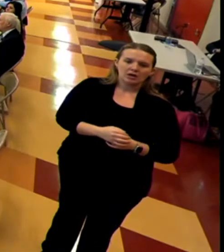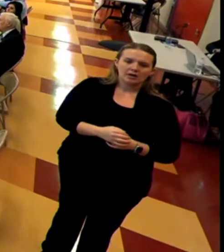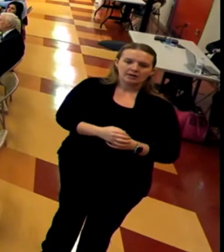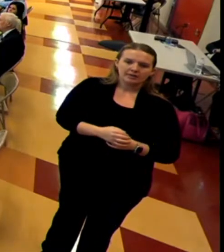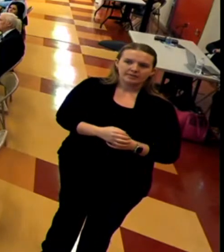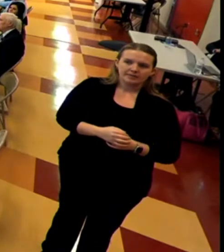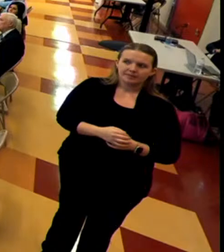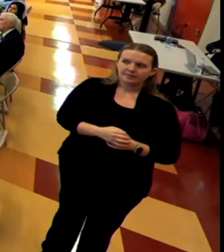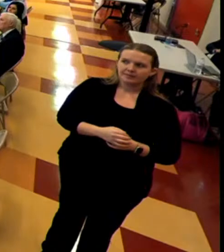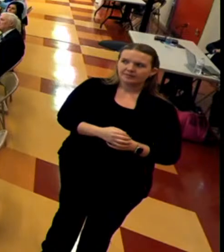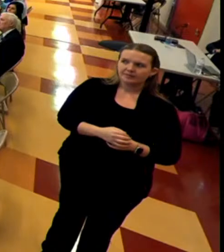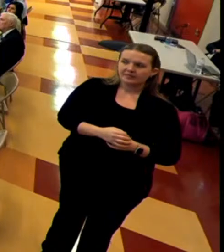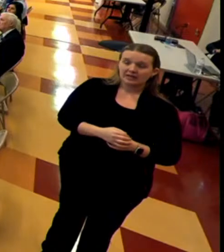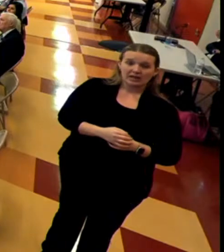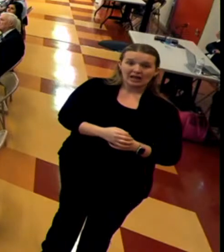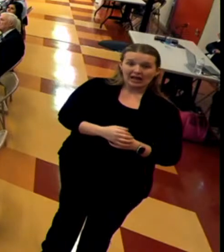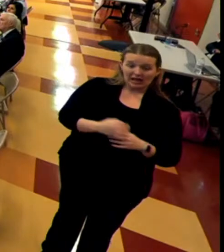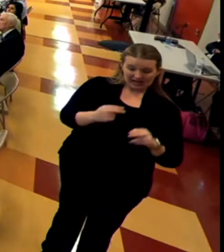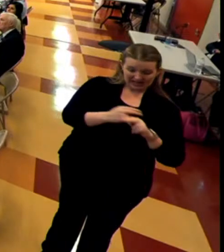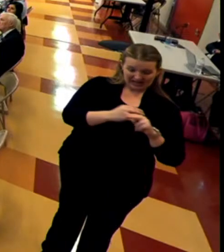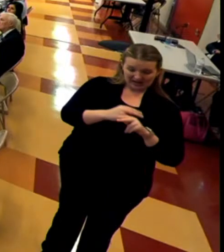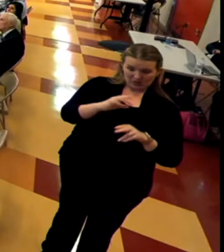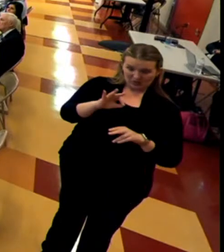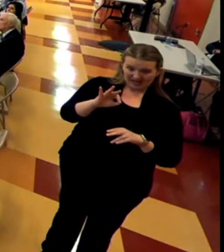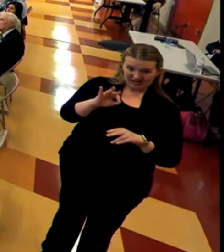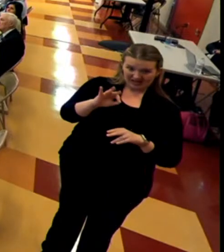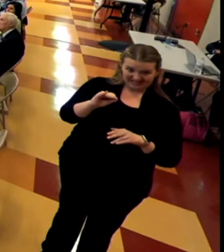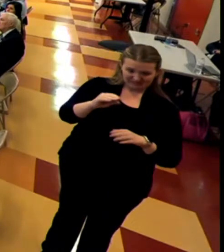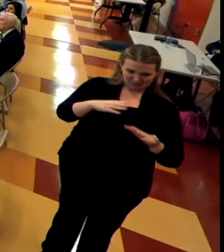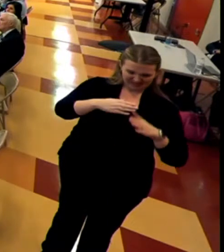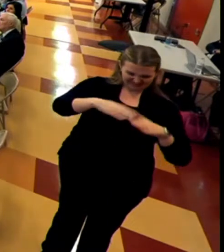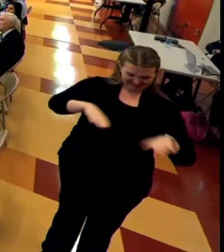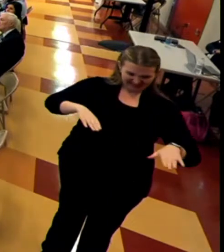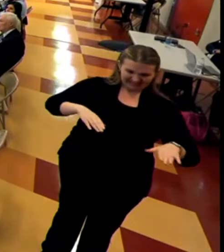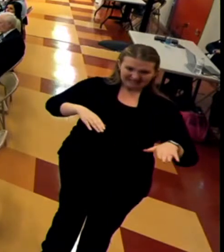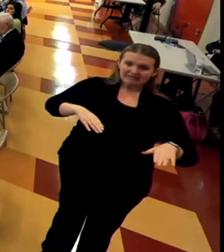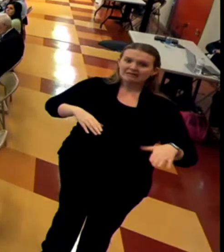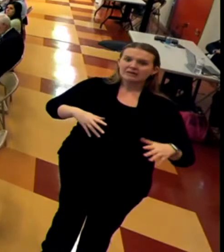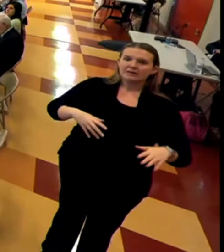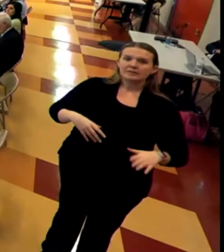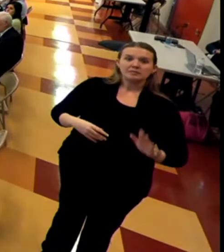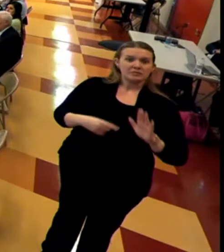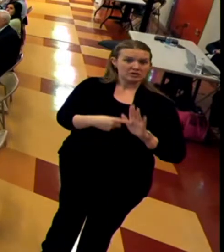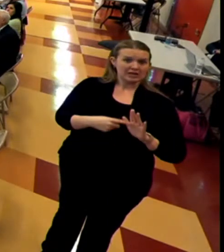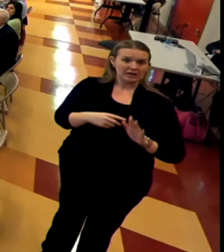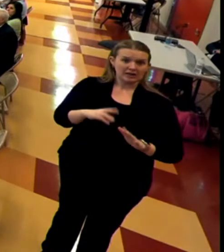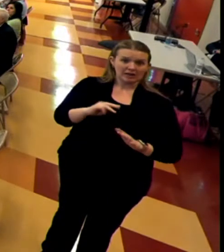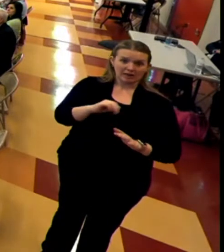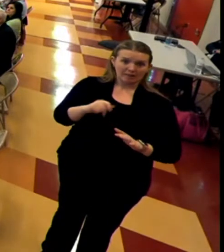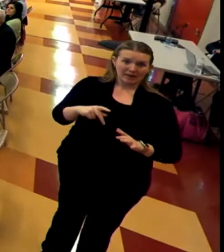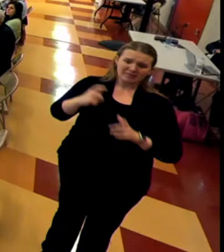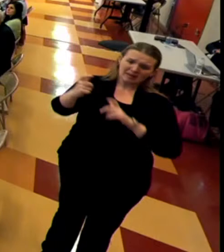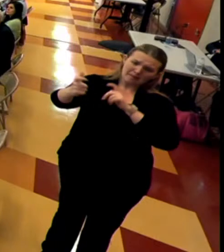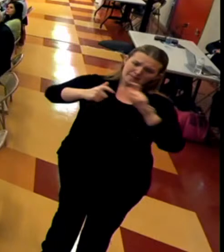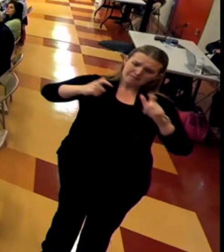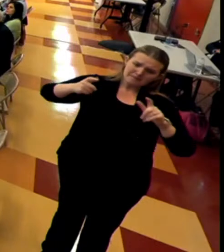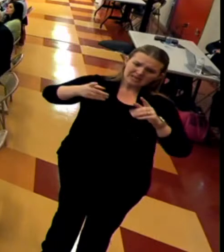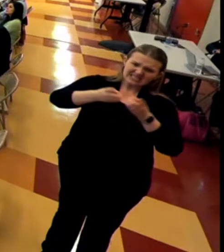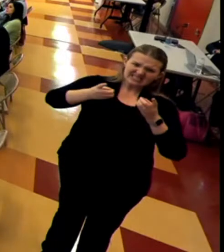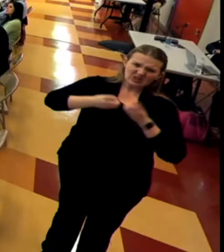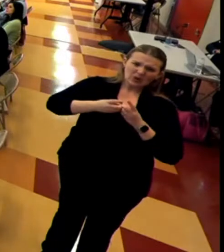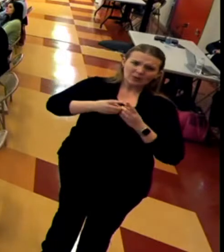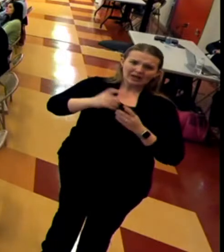They split up half of Highway 90, but if you look at these maps, a lot of these bigger districts, it's kind of